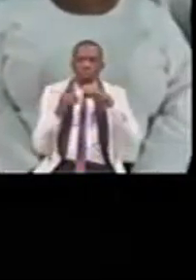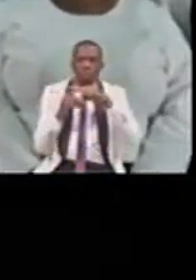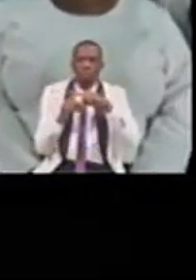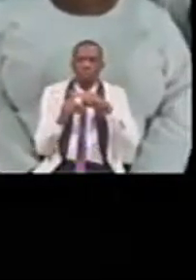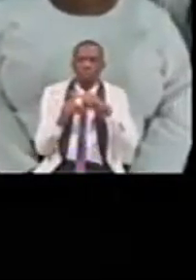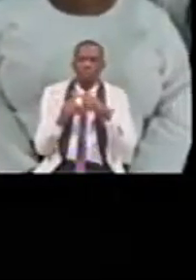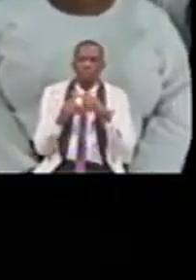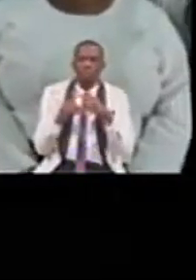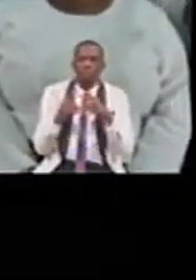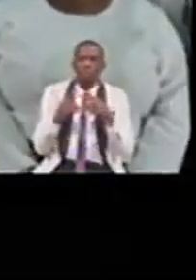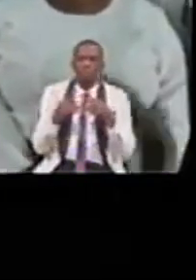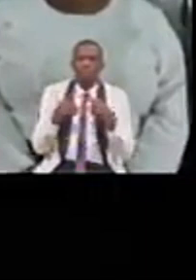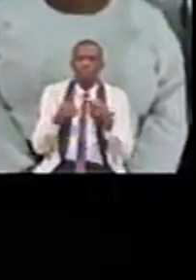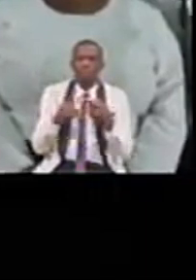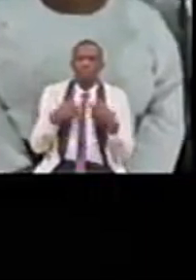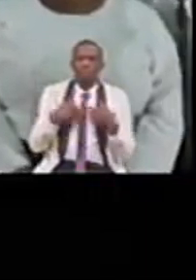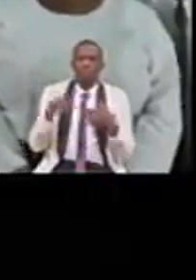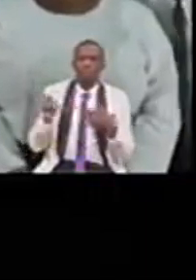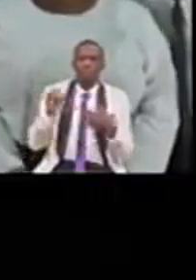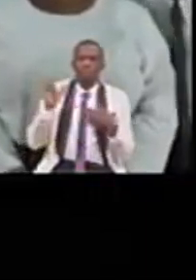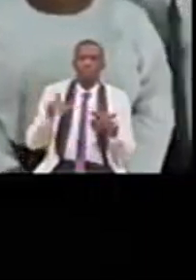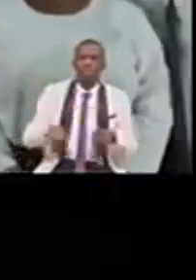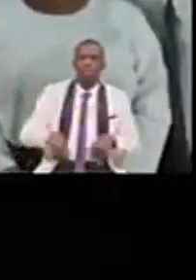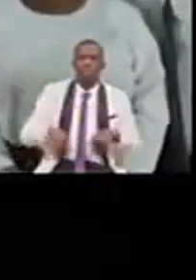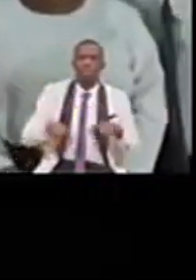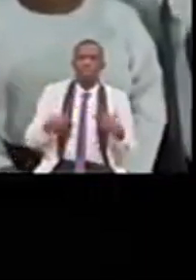of God.